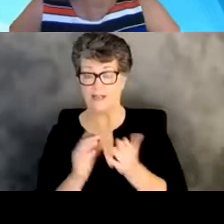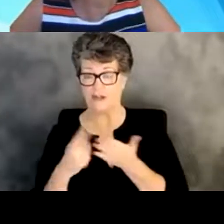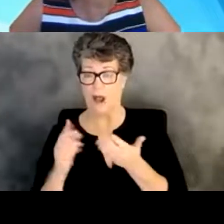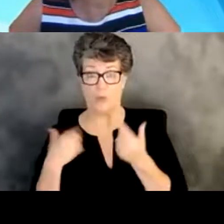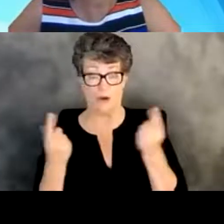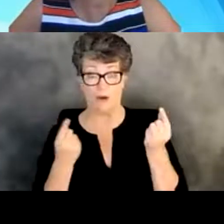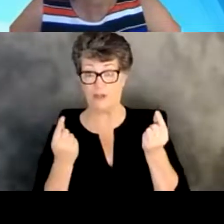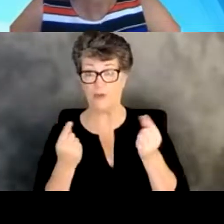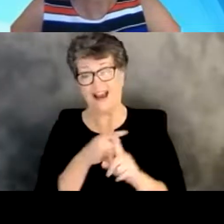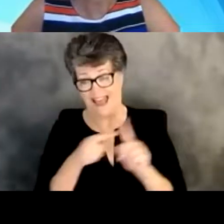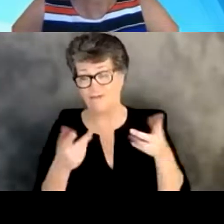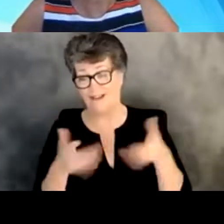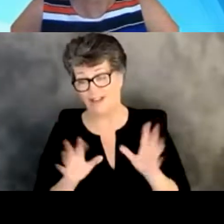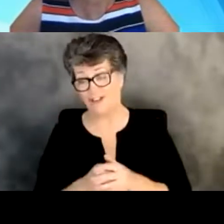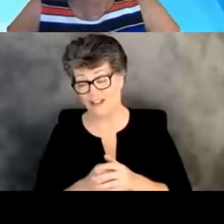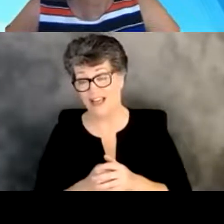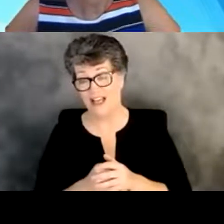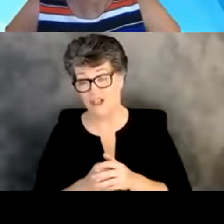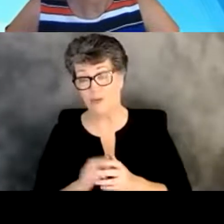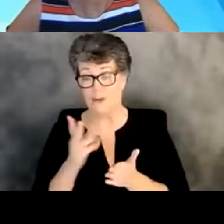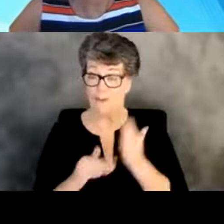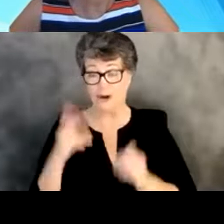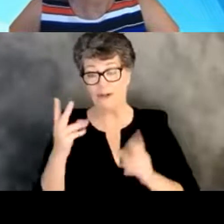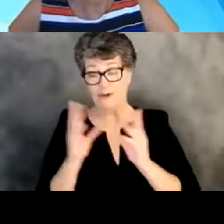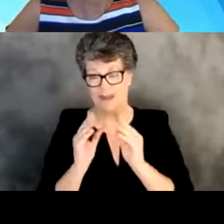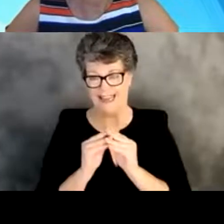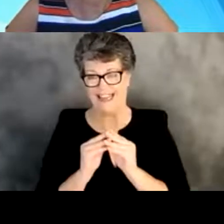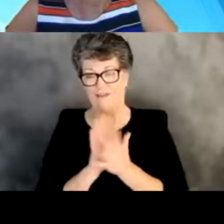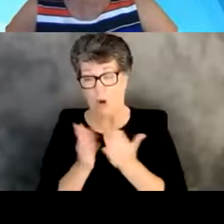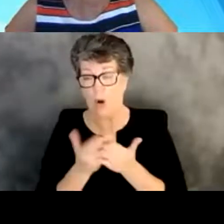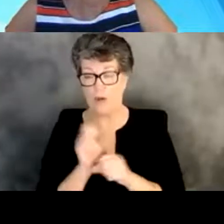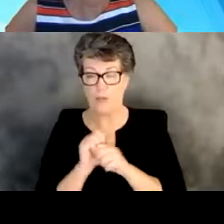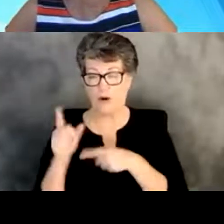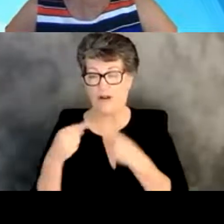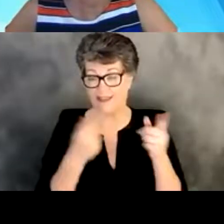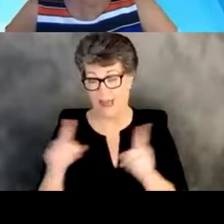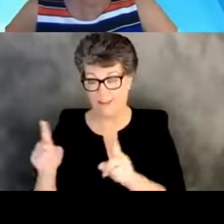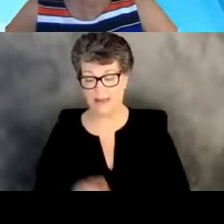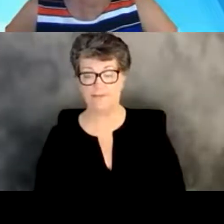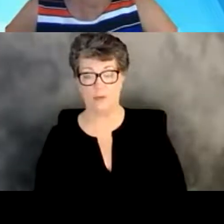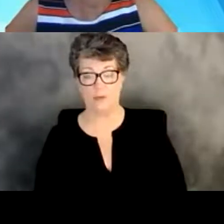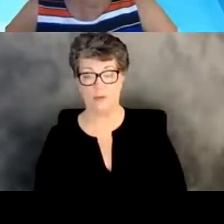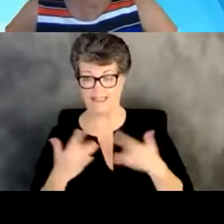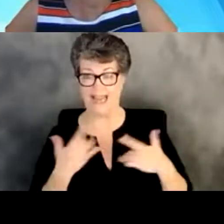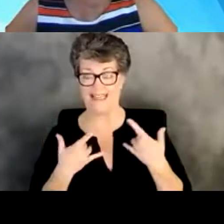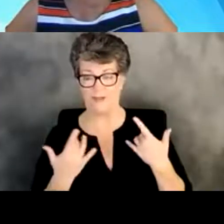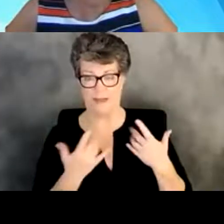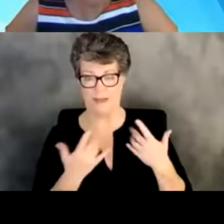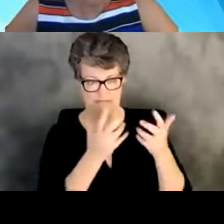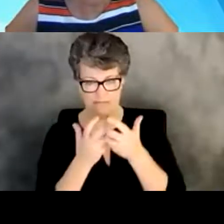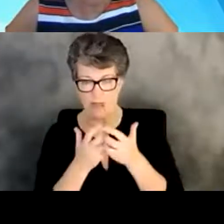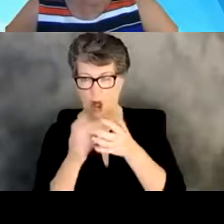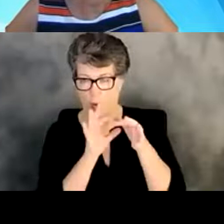we got about halfway through. So we're doing a part 2 of all the work that's happening. So we're very excited to begin mapping and